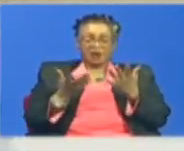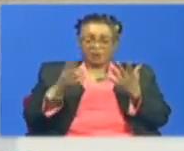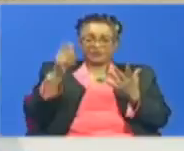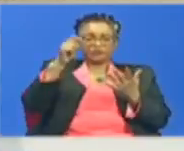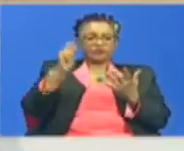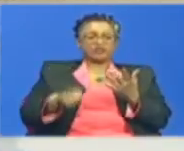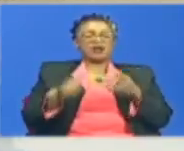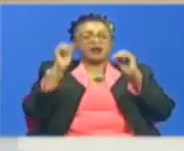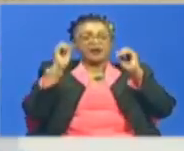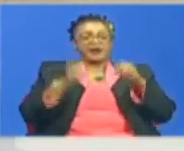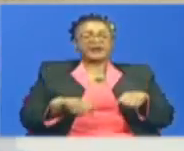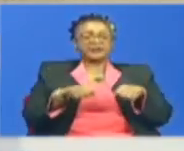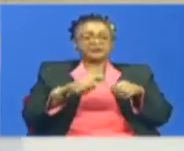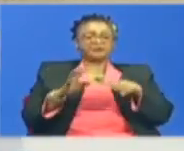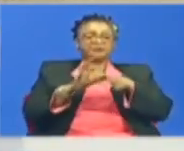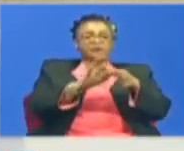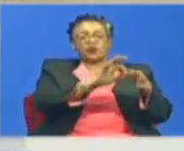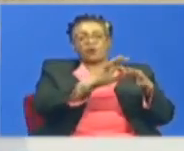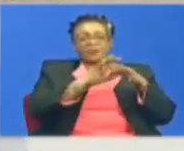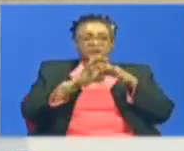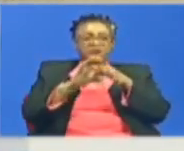can cooperate